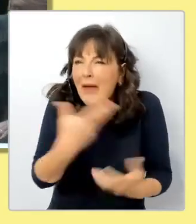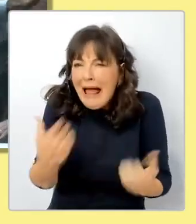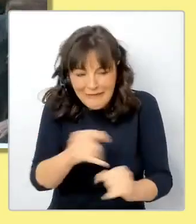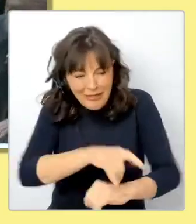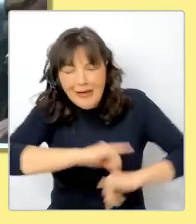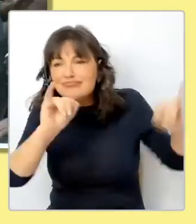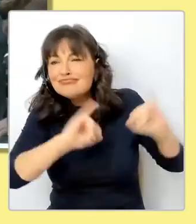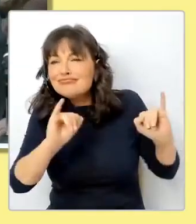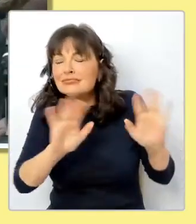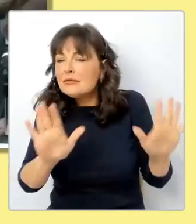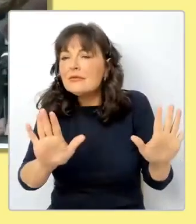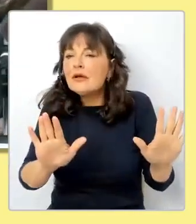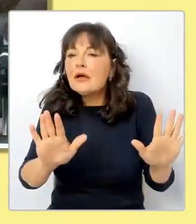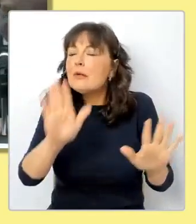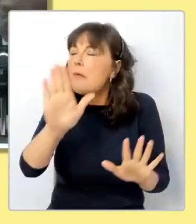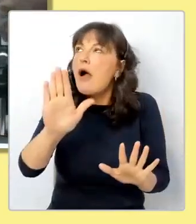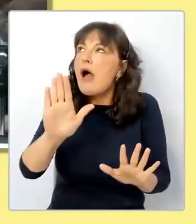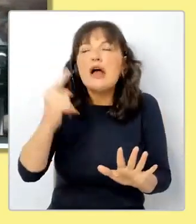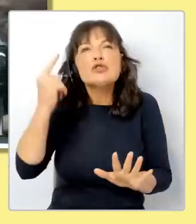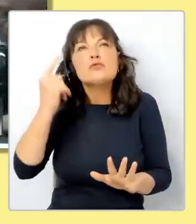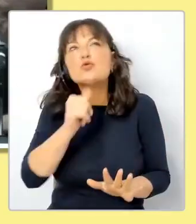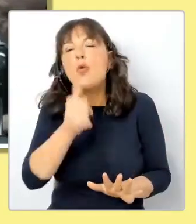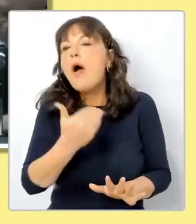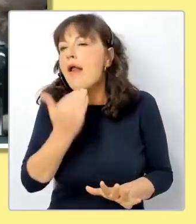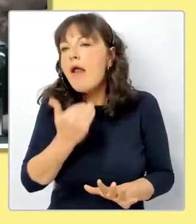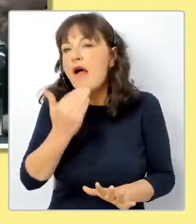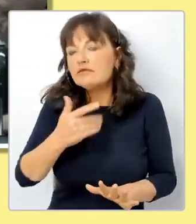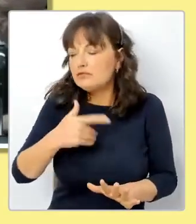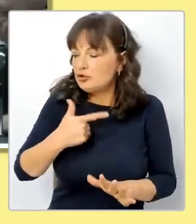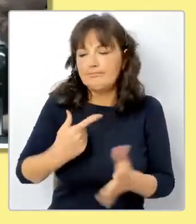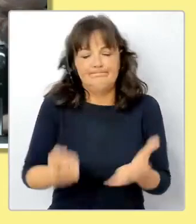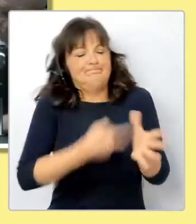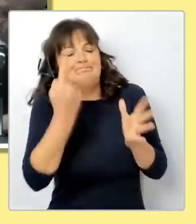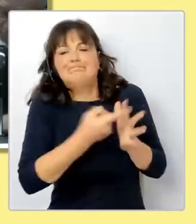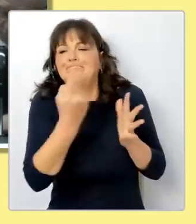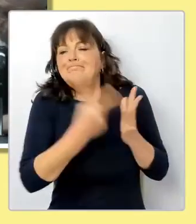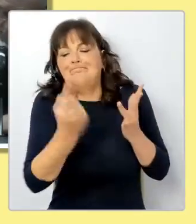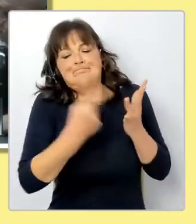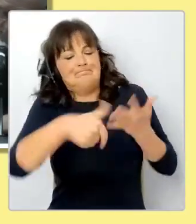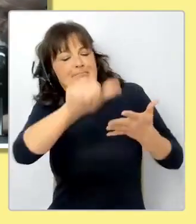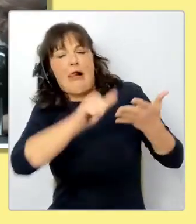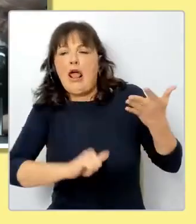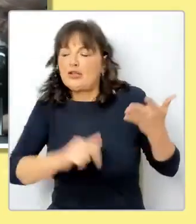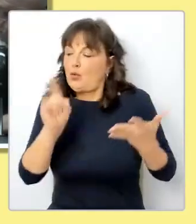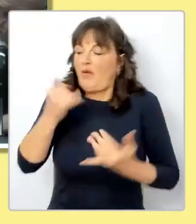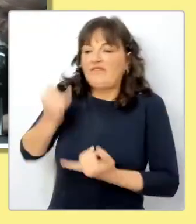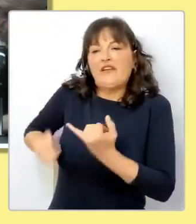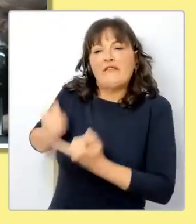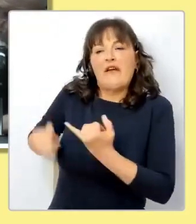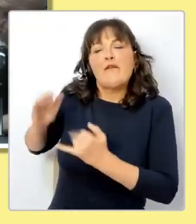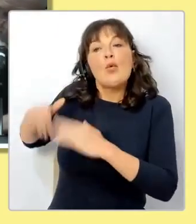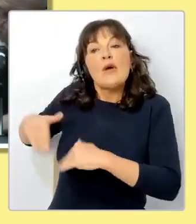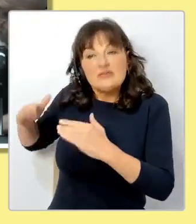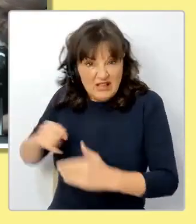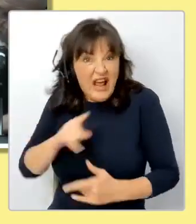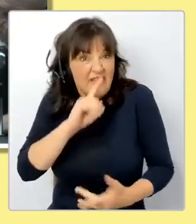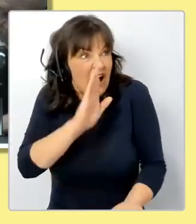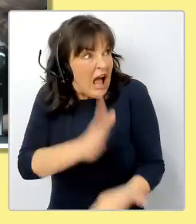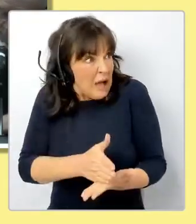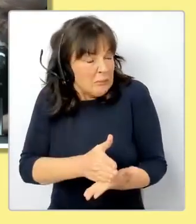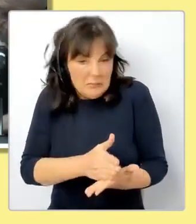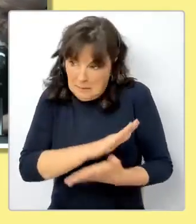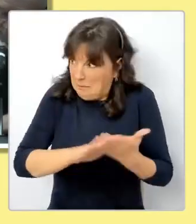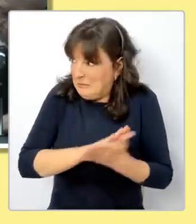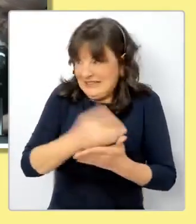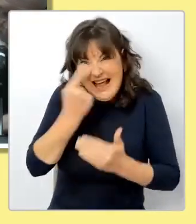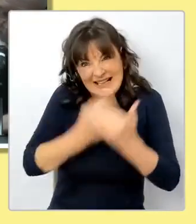the failings of Westminster. If that was enough, the poll ratings for independence would be through the absolute roof. What